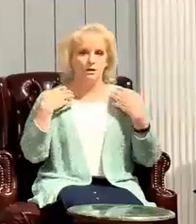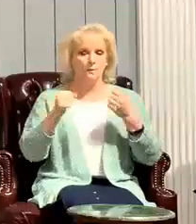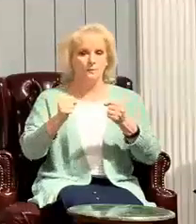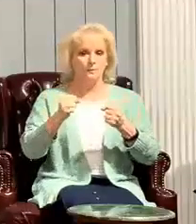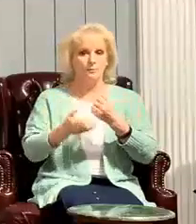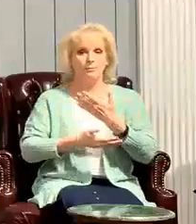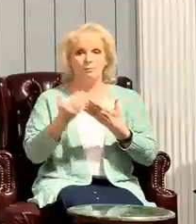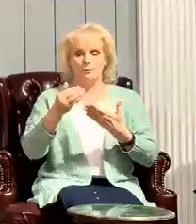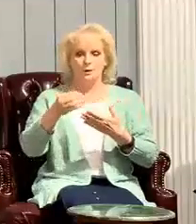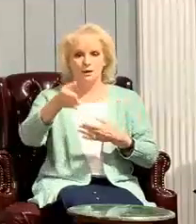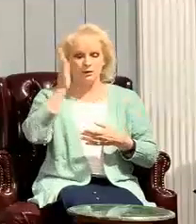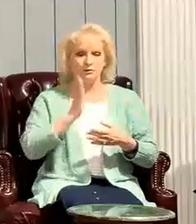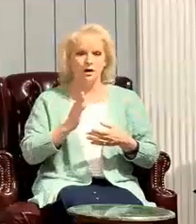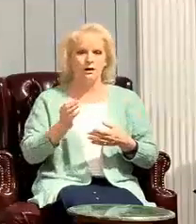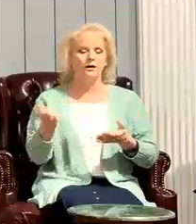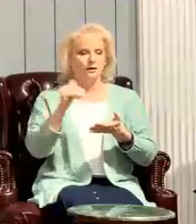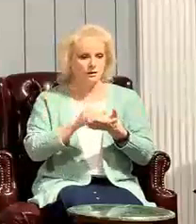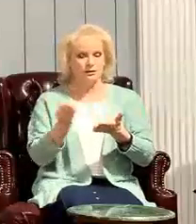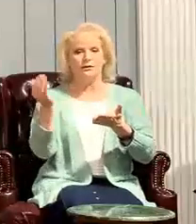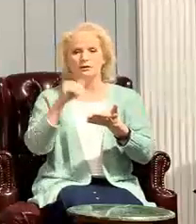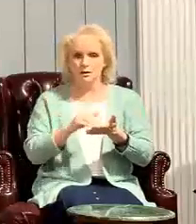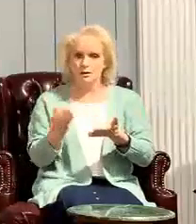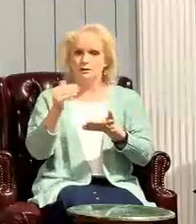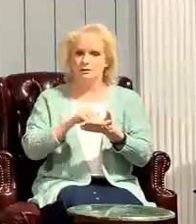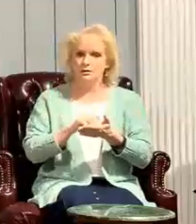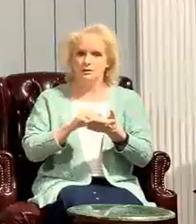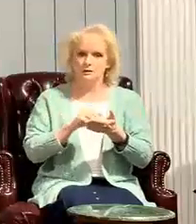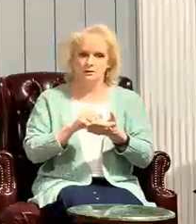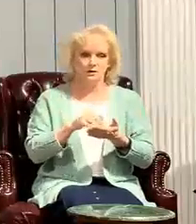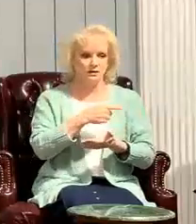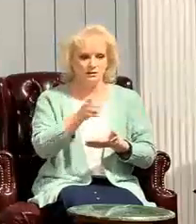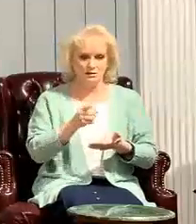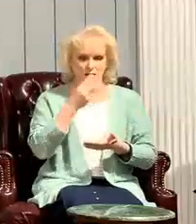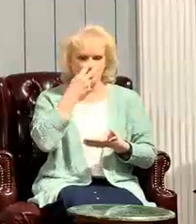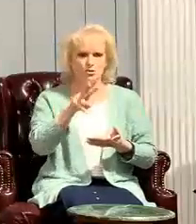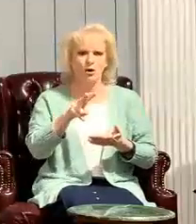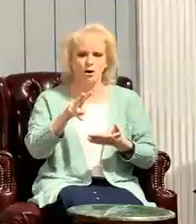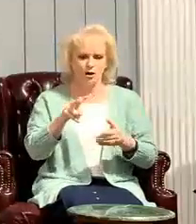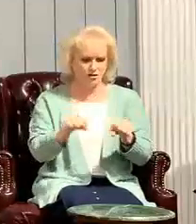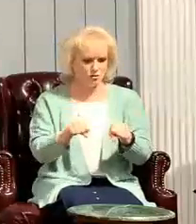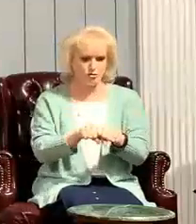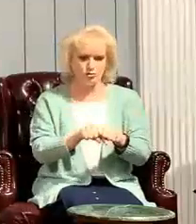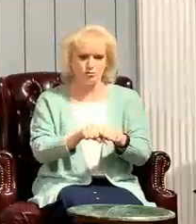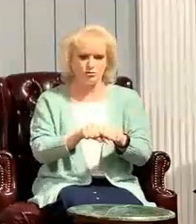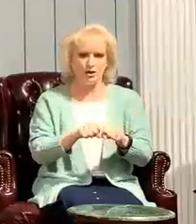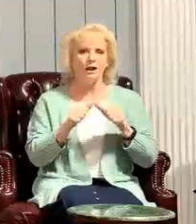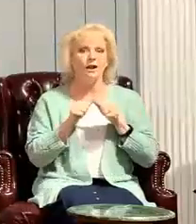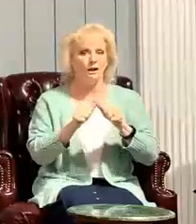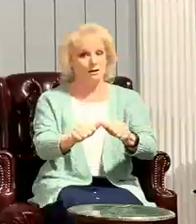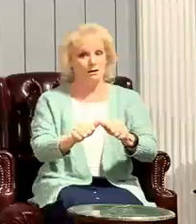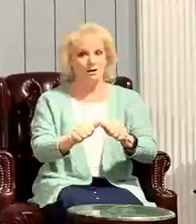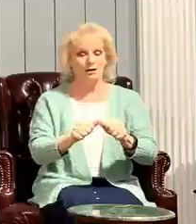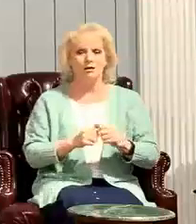and again and again during these wilderness wanderings. These are the ones who saw their shoes not wear out. These are the ones